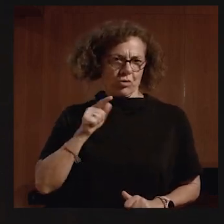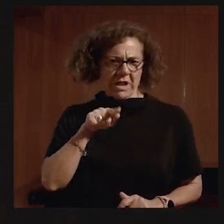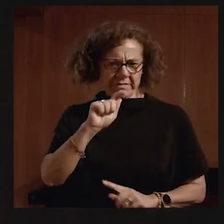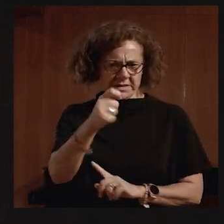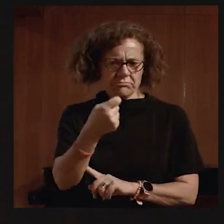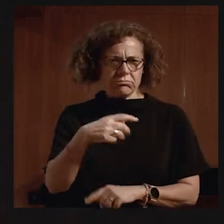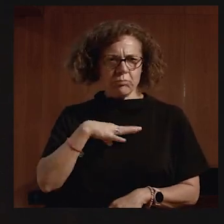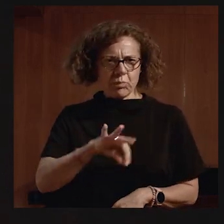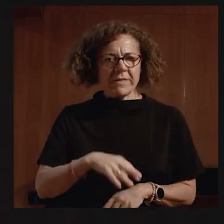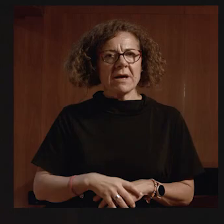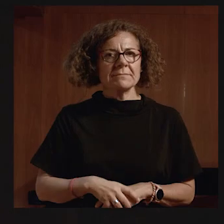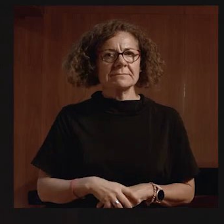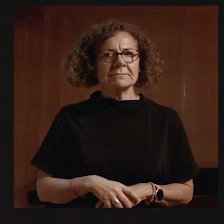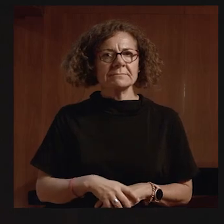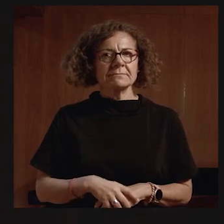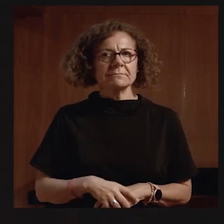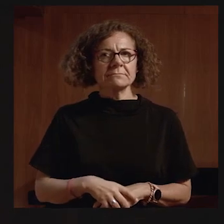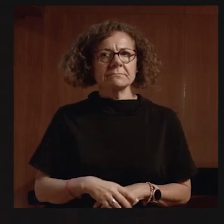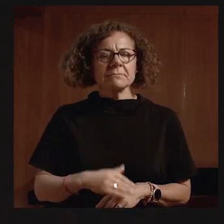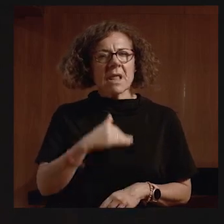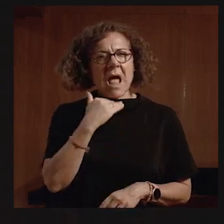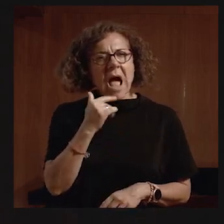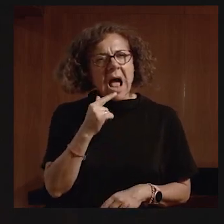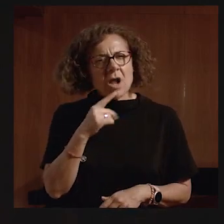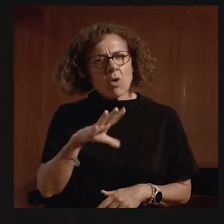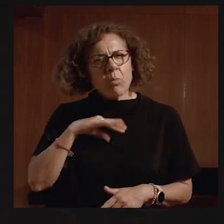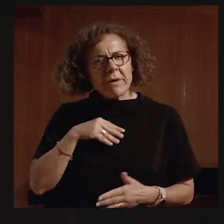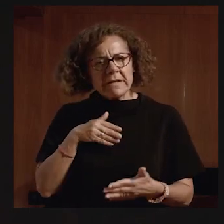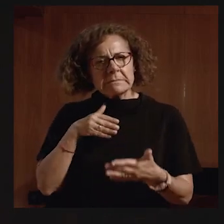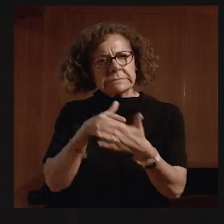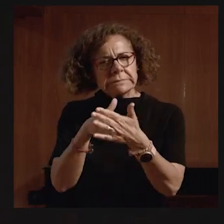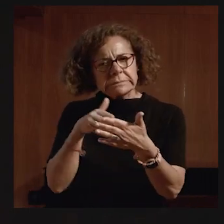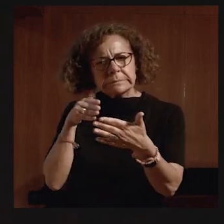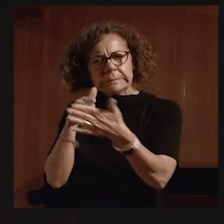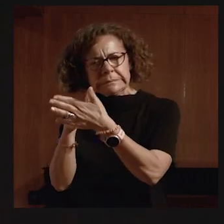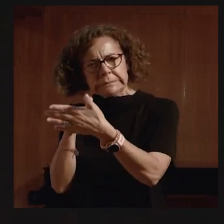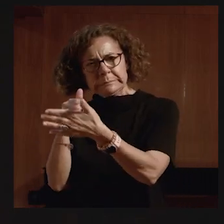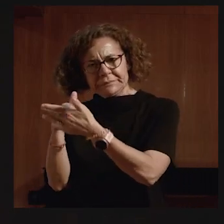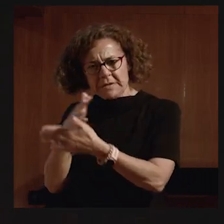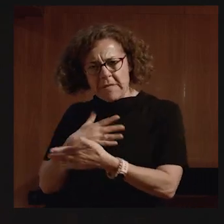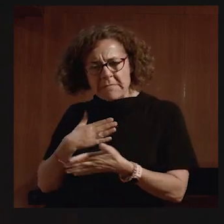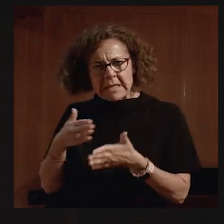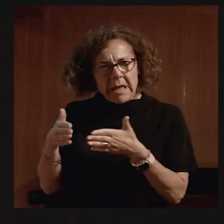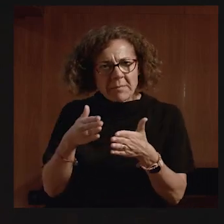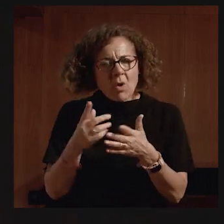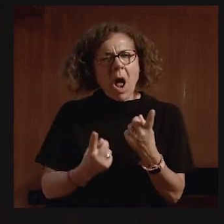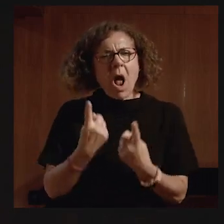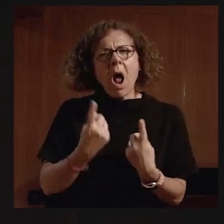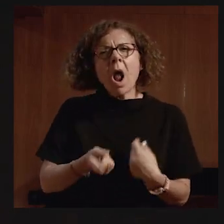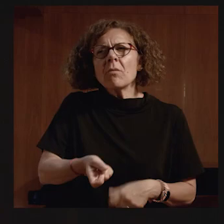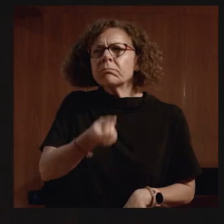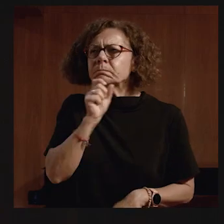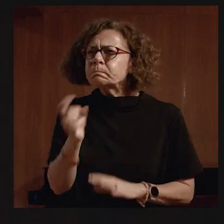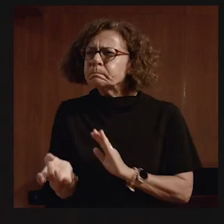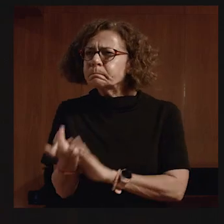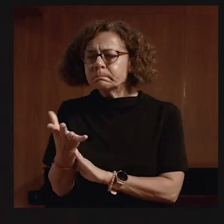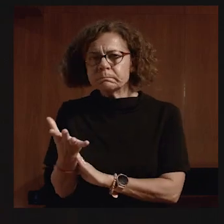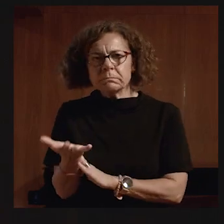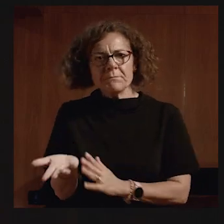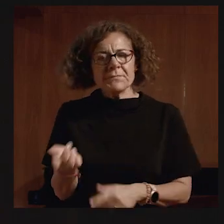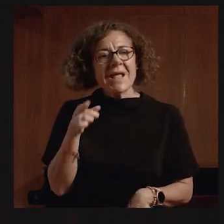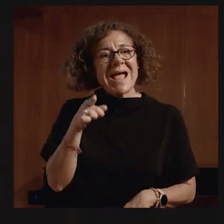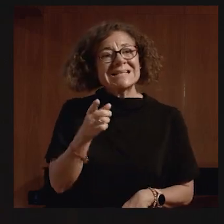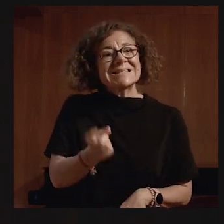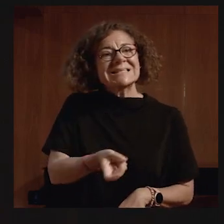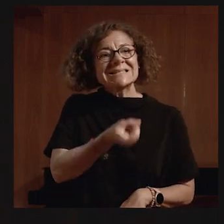going to get in my way? Is there any difficulties I can imagine happening? Are these difficulties something